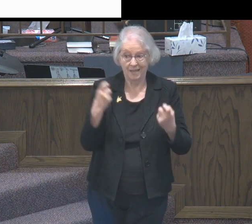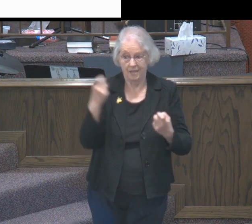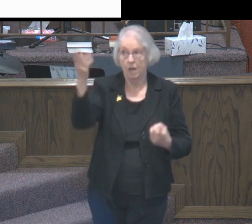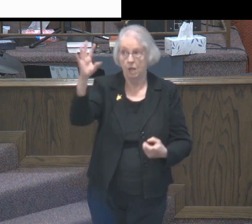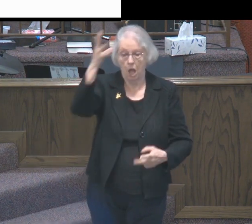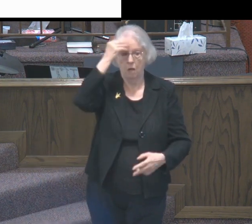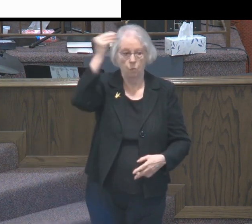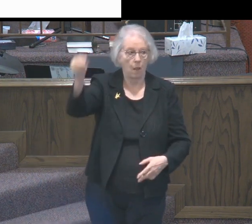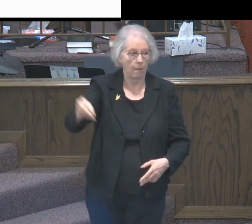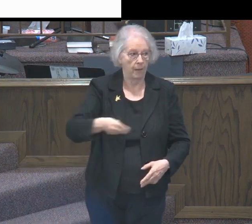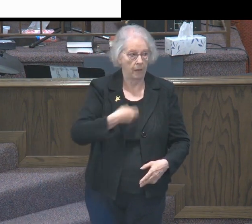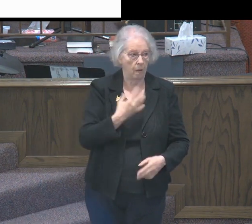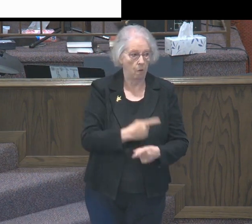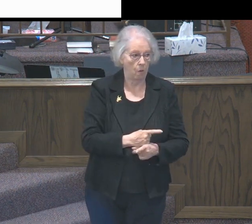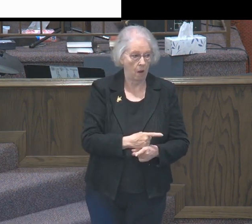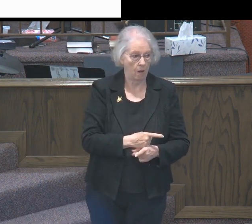of God,